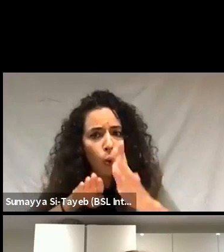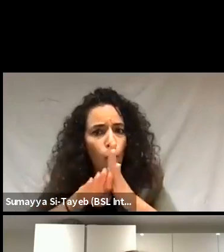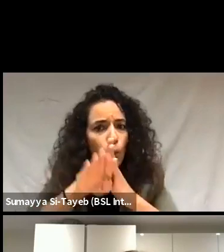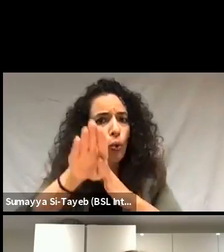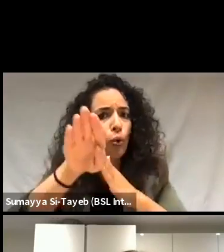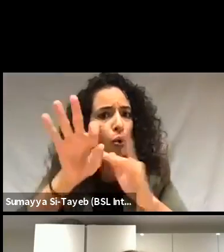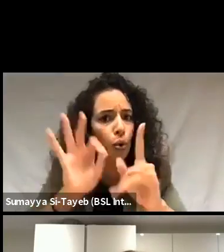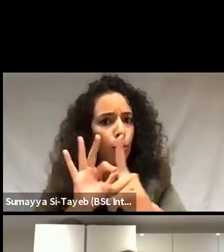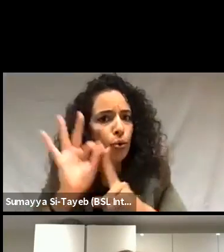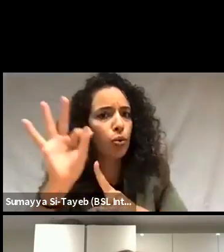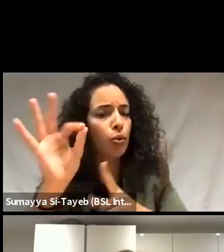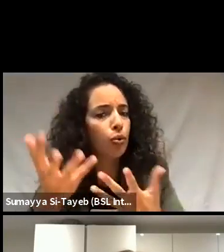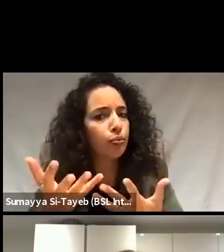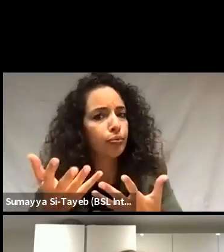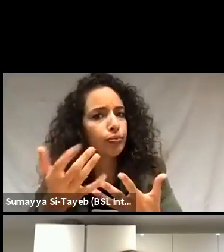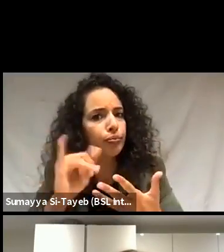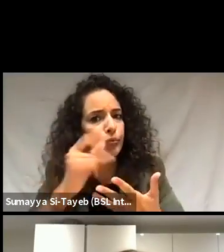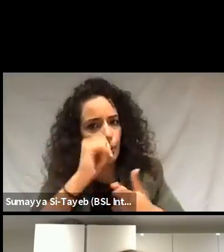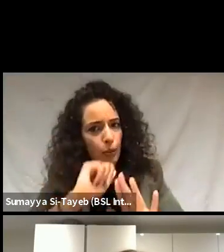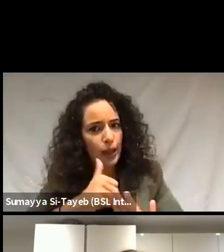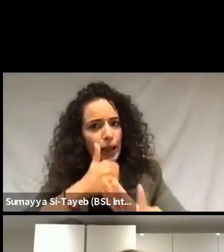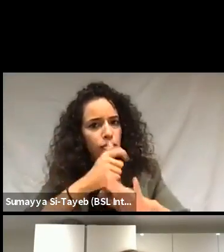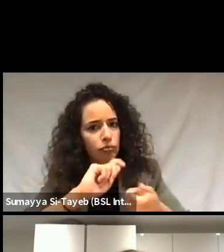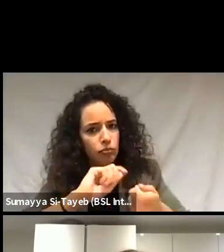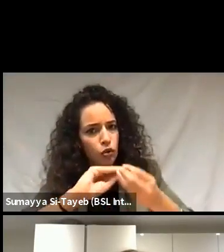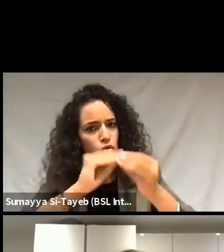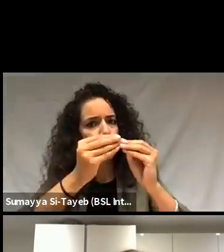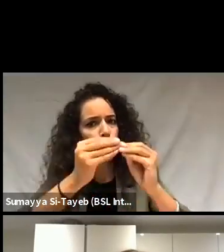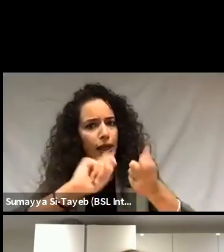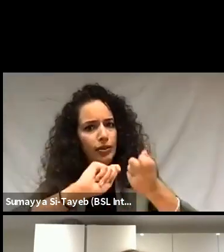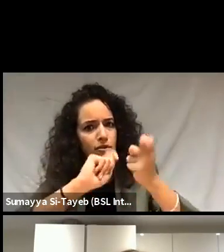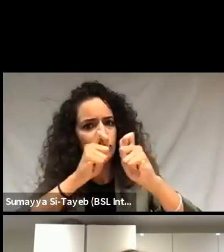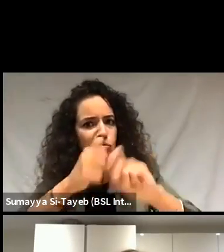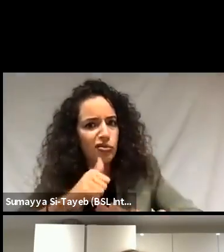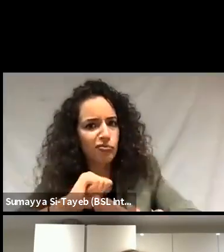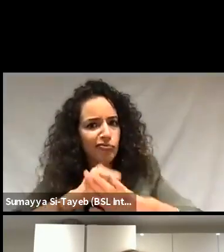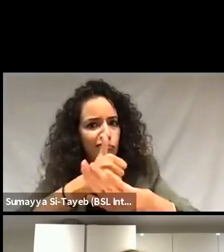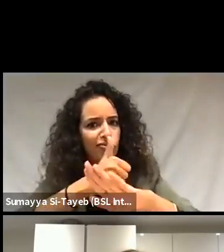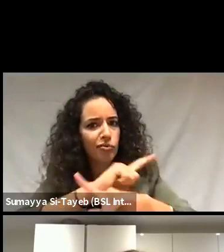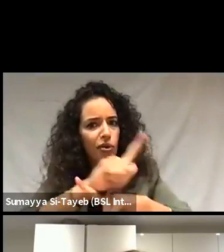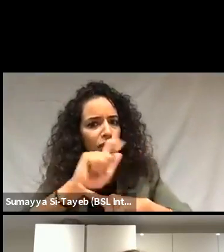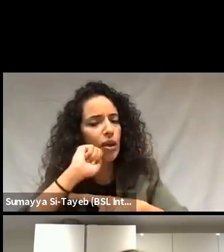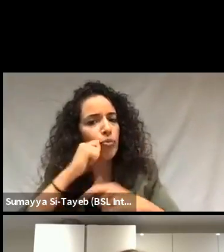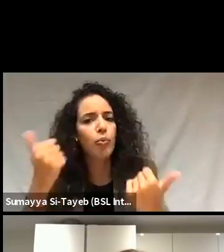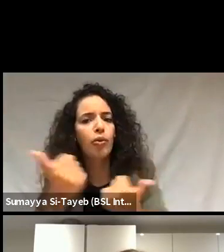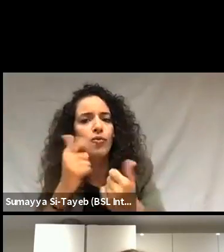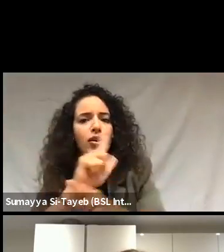know, maybe implementing some change, and then we will wind up after that.